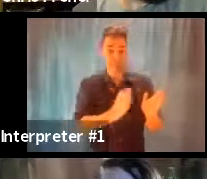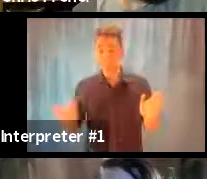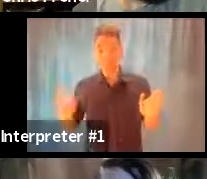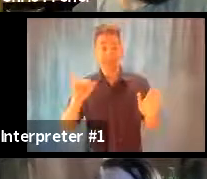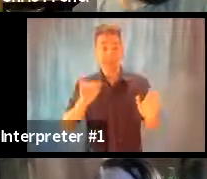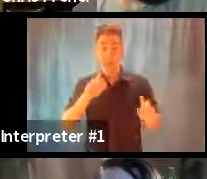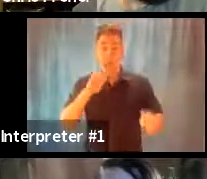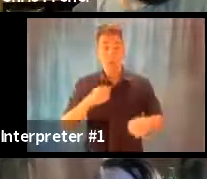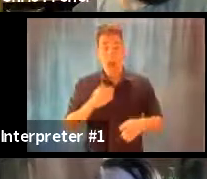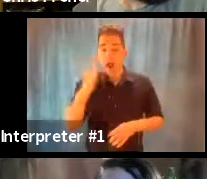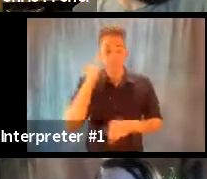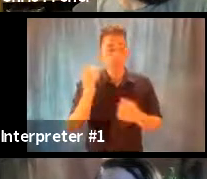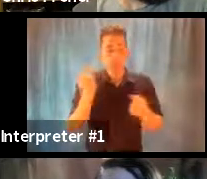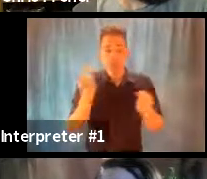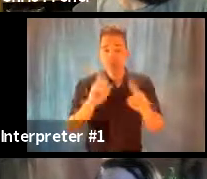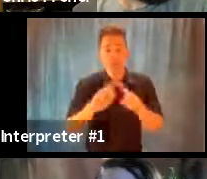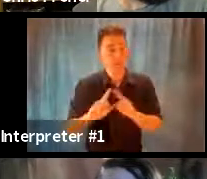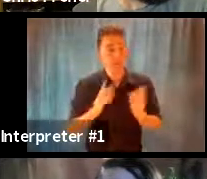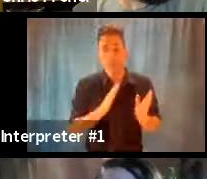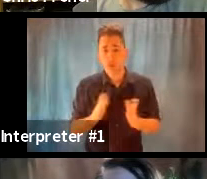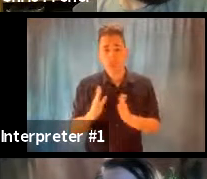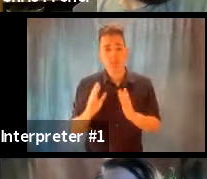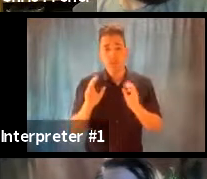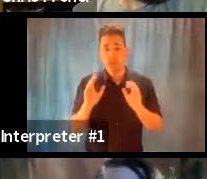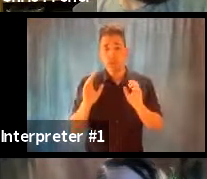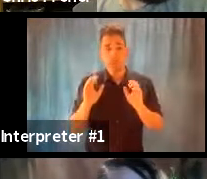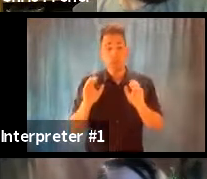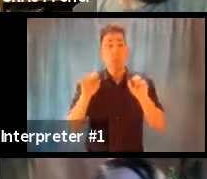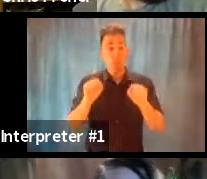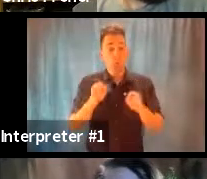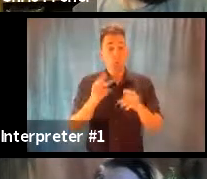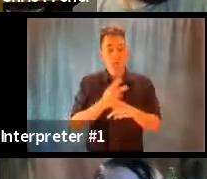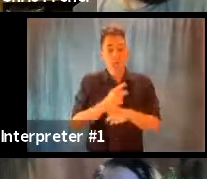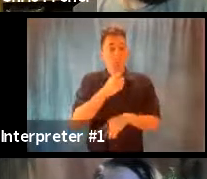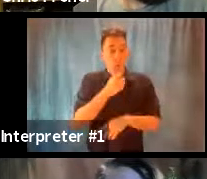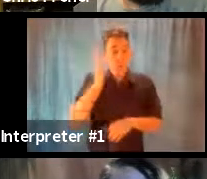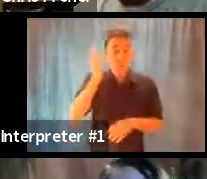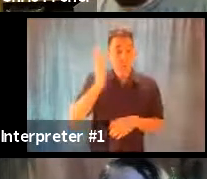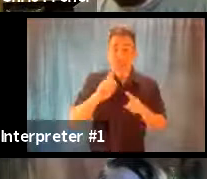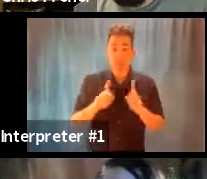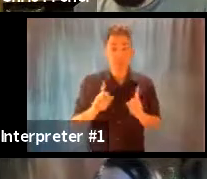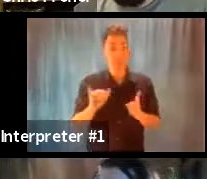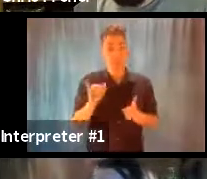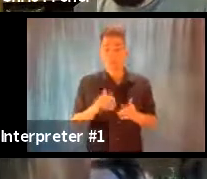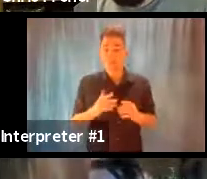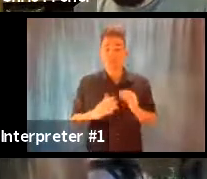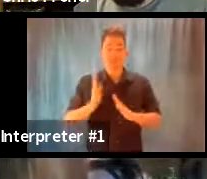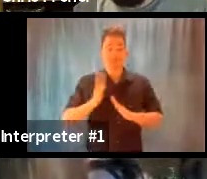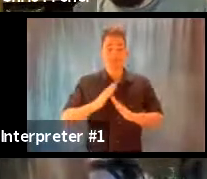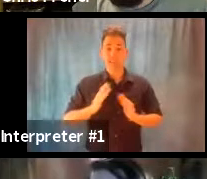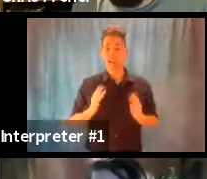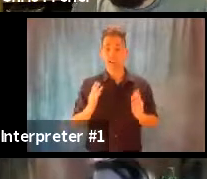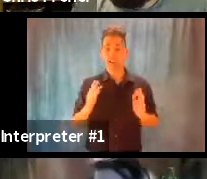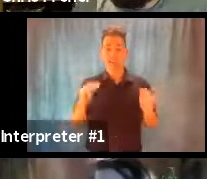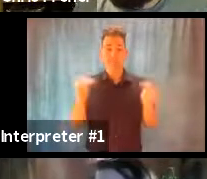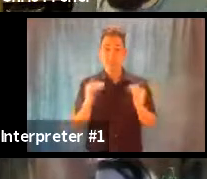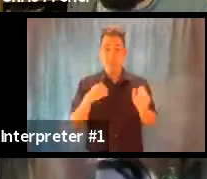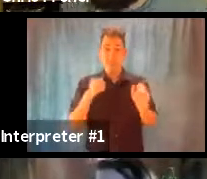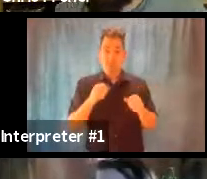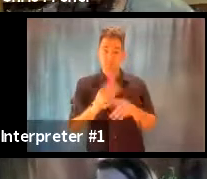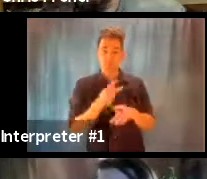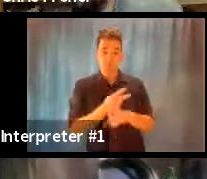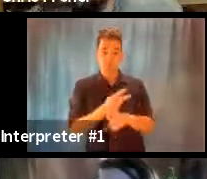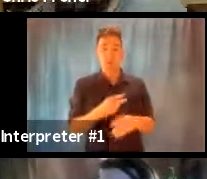it, so please bear with us as we figured out this process. Now, we do have more speakers than we have time for, and so